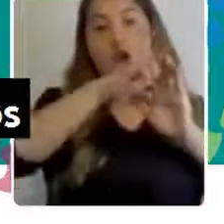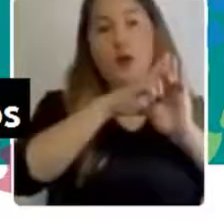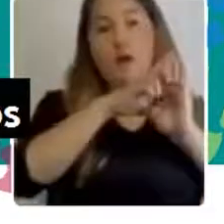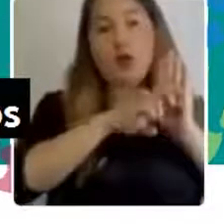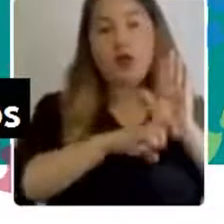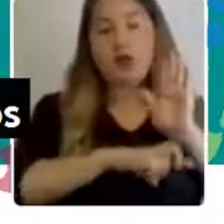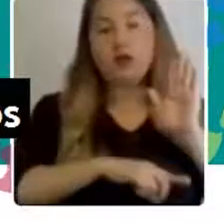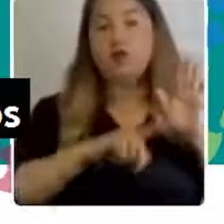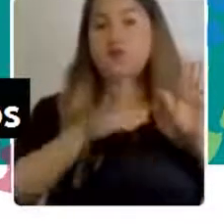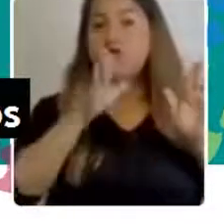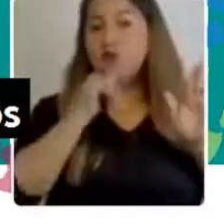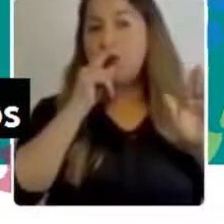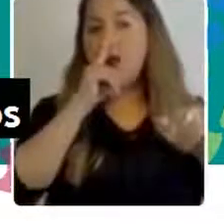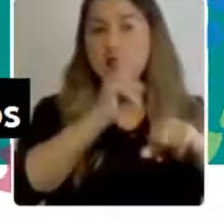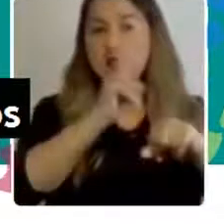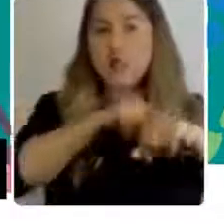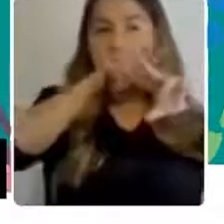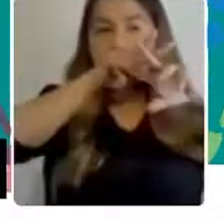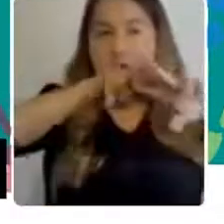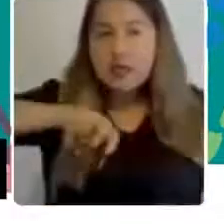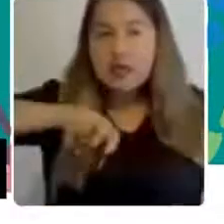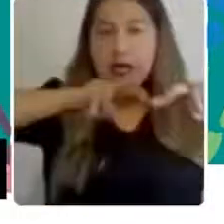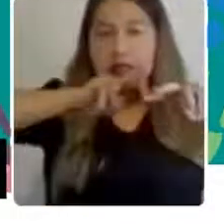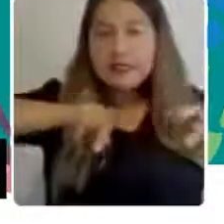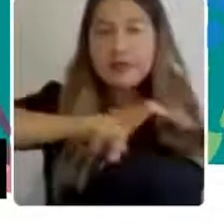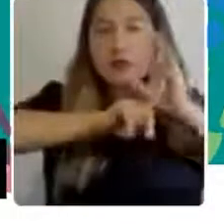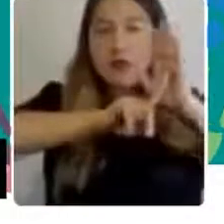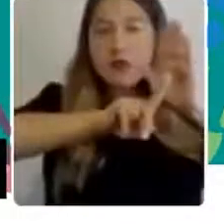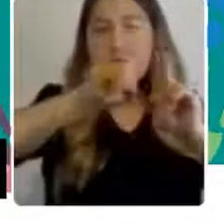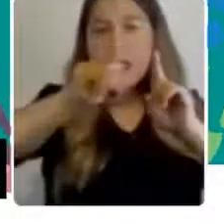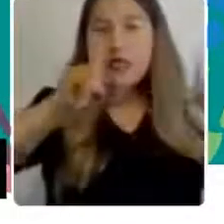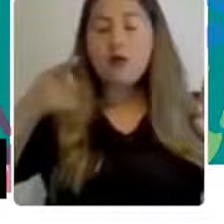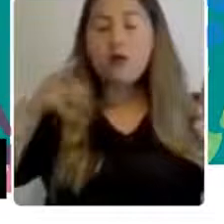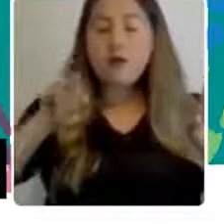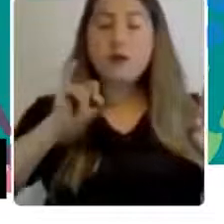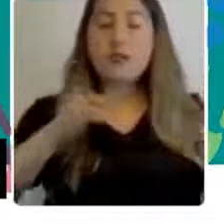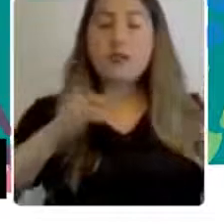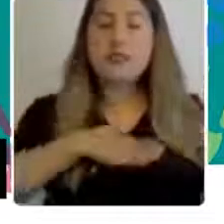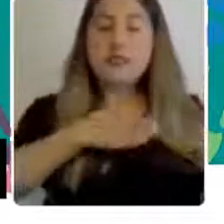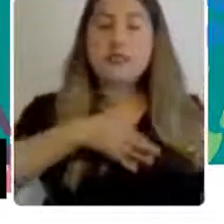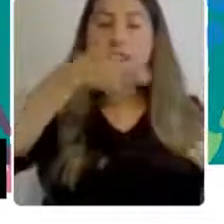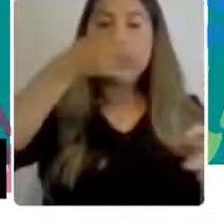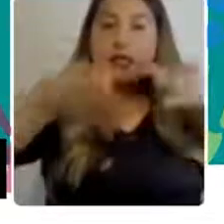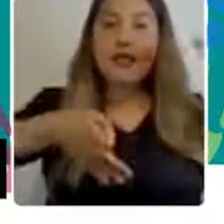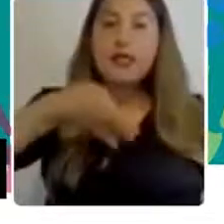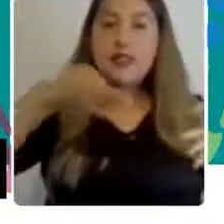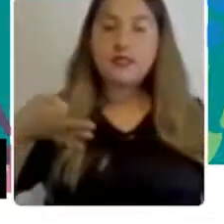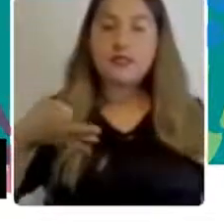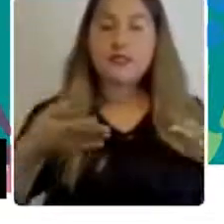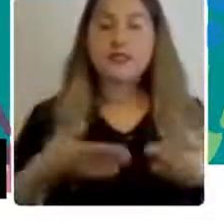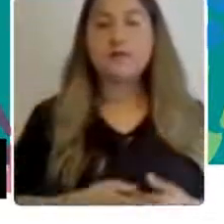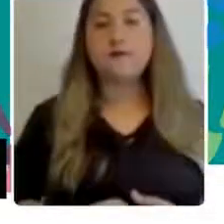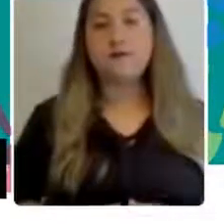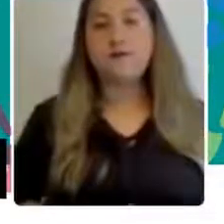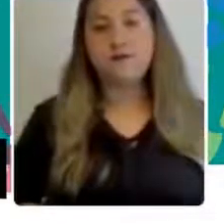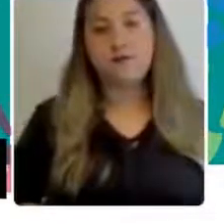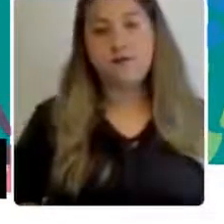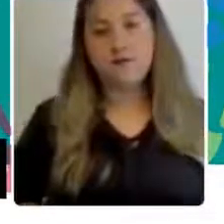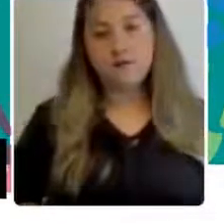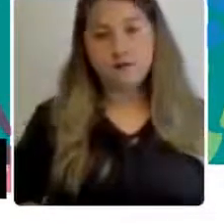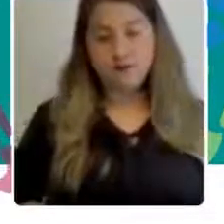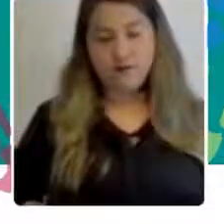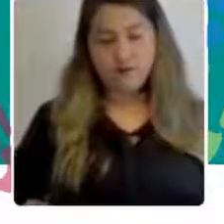that we have, since many years, starting from USA, from Steve Groft and the